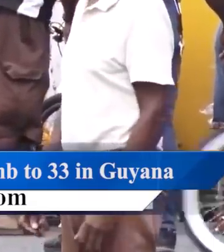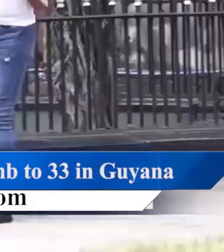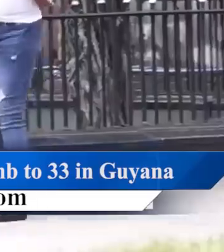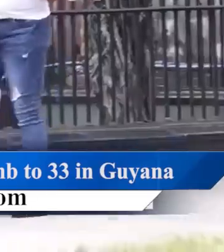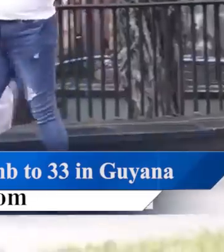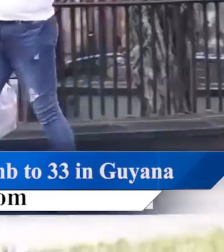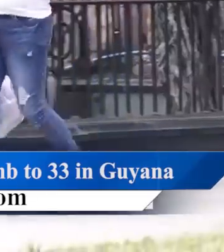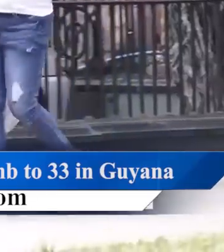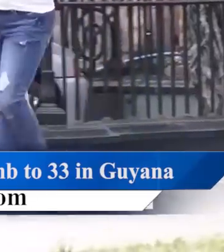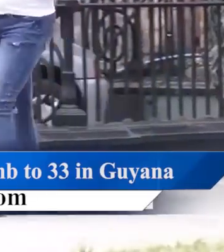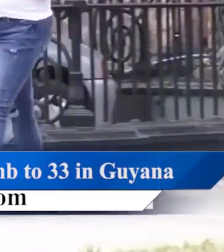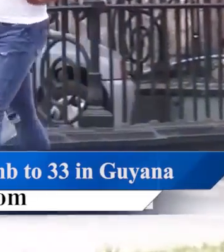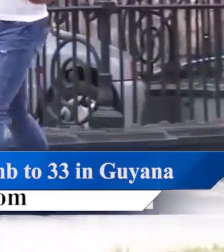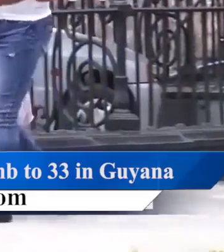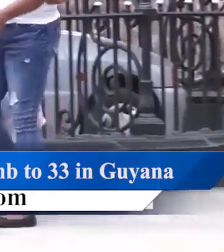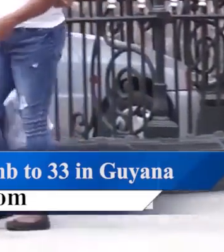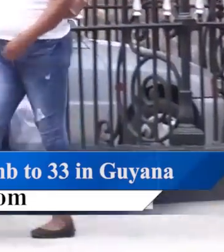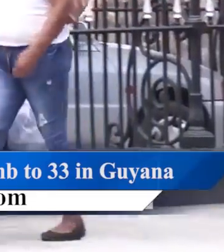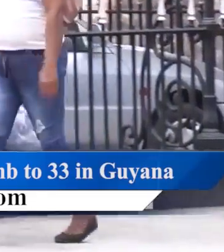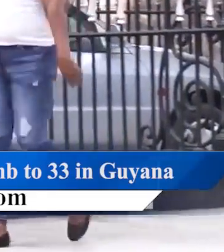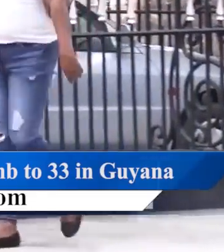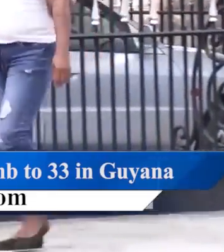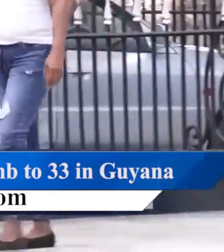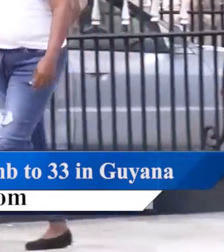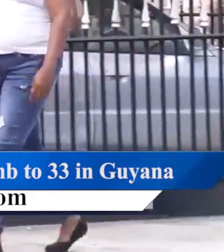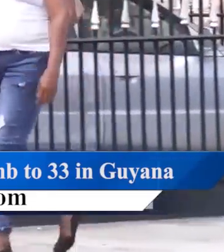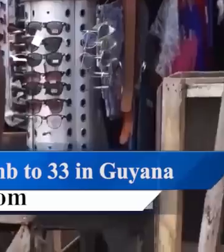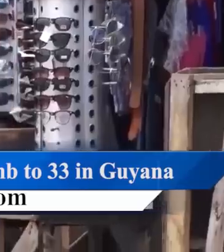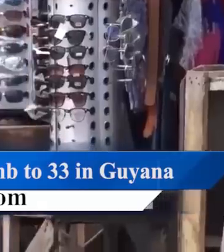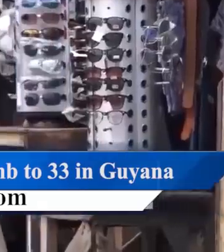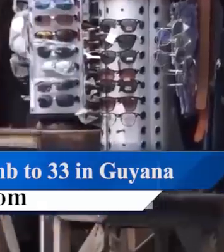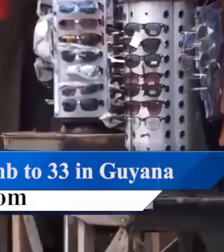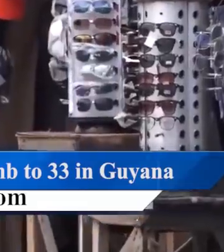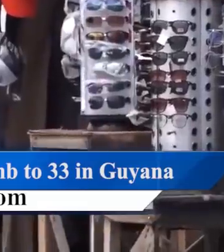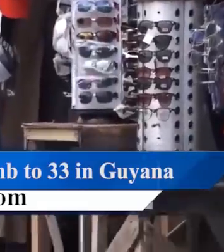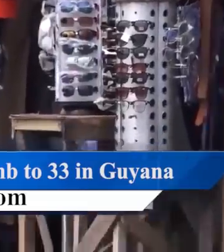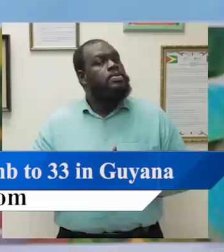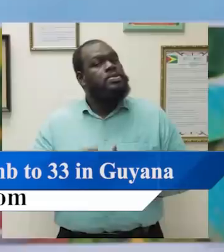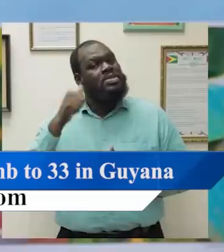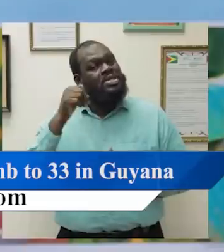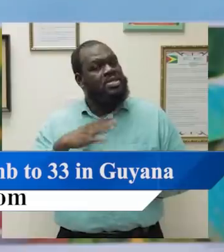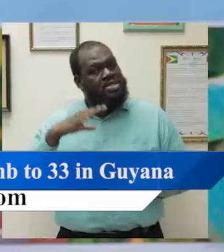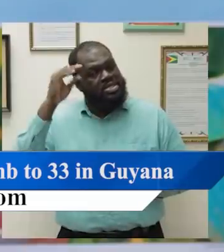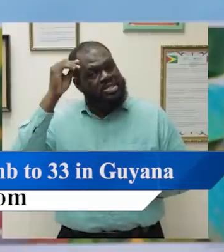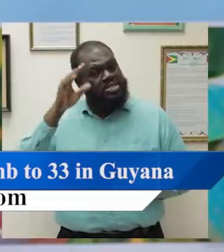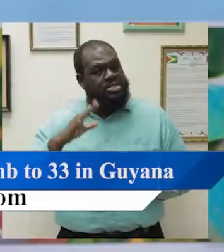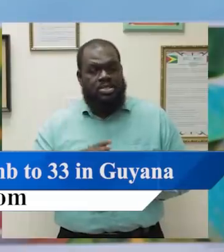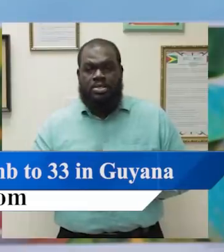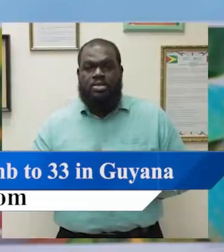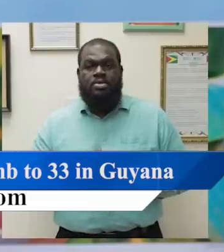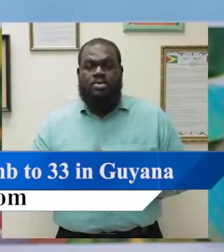follow the guidelines being provided by the Public Health Ministry as the number of cases in Guyana continues to climb. As you can